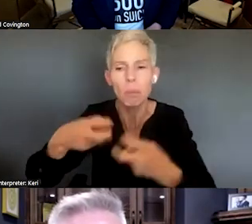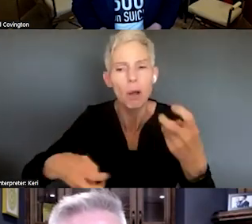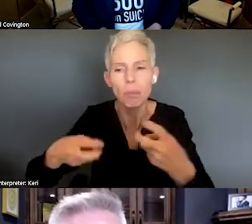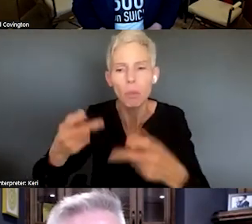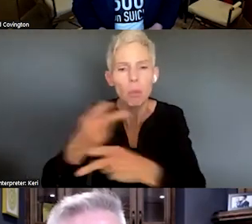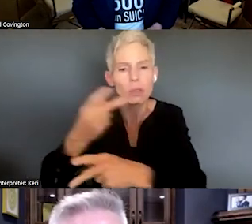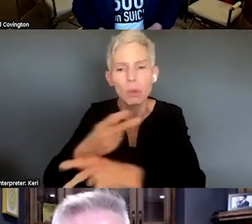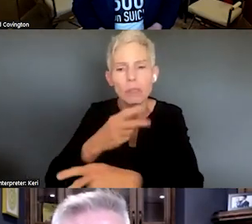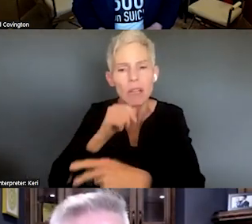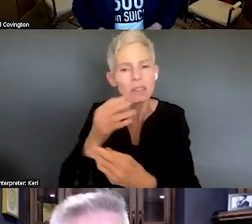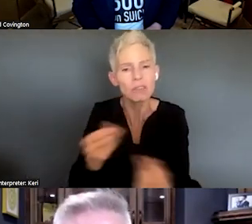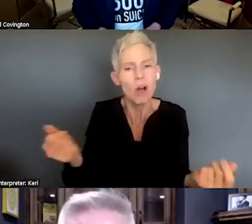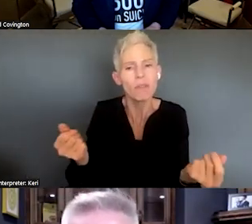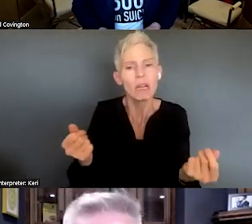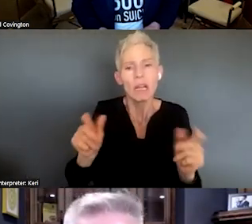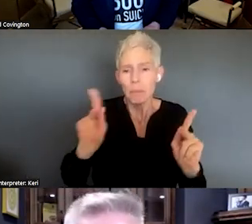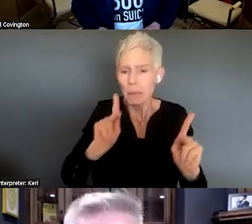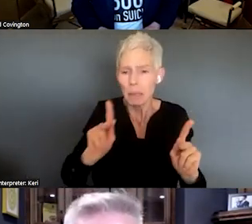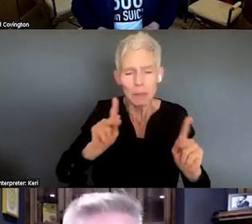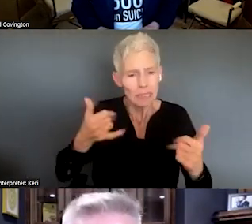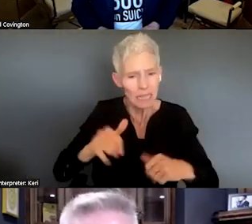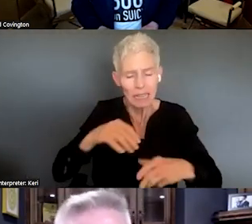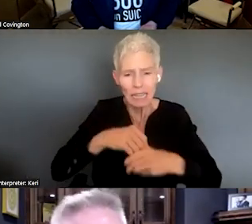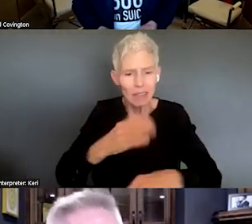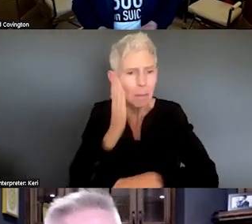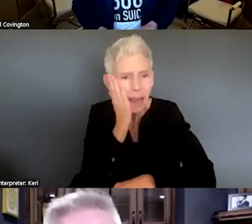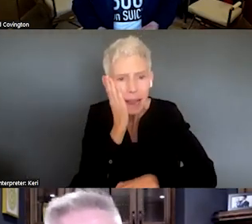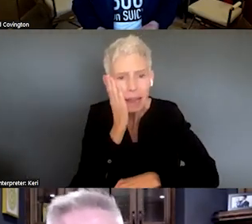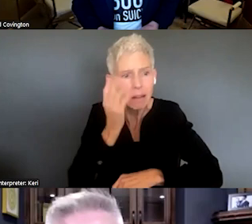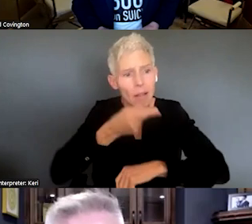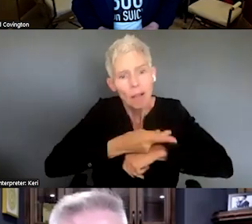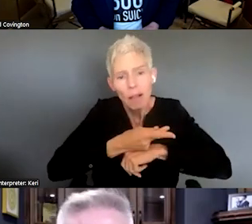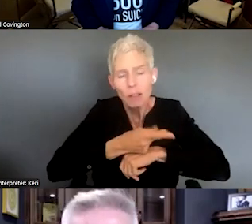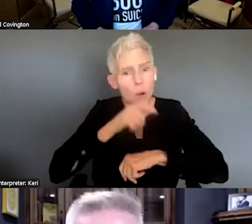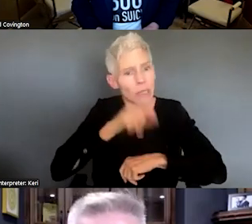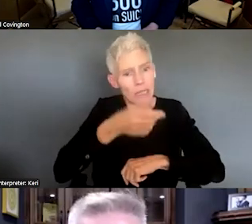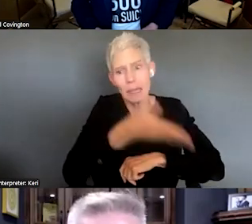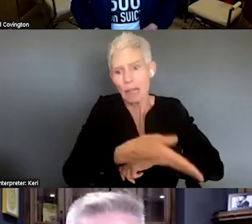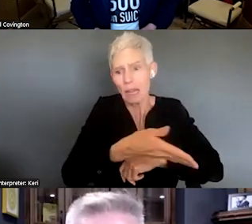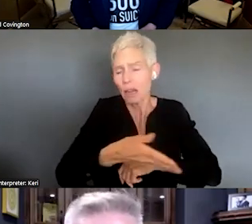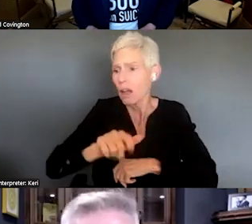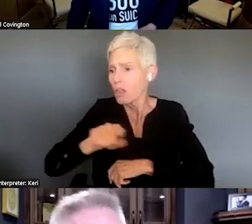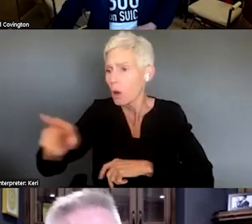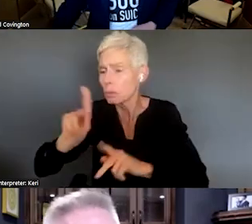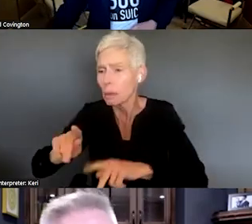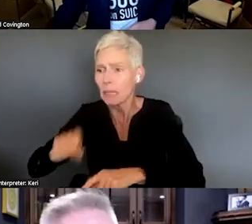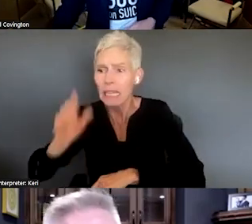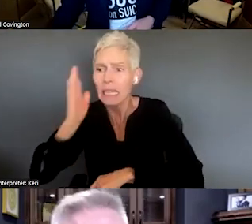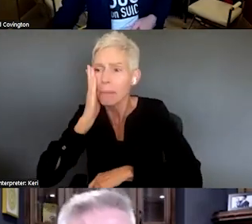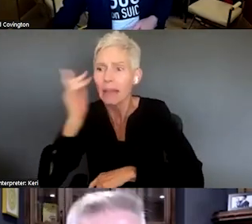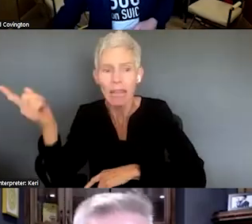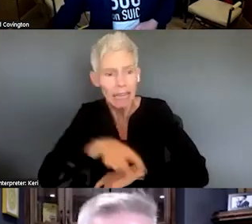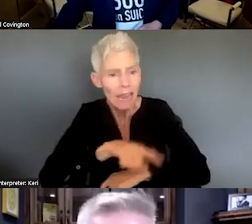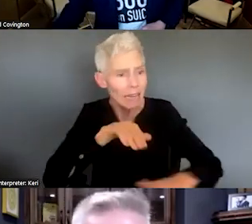have people that are in beds that don't need to be in the bed. You have people that need the bed that can't get in the bed. You have people in